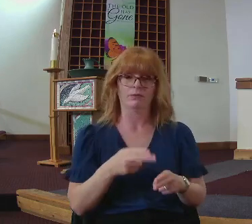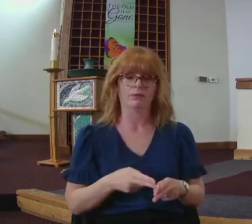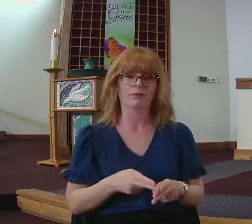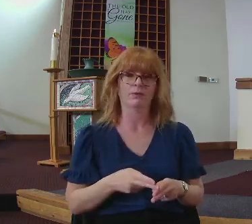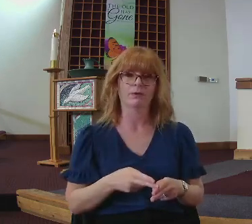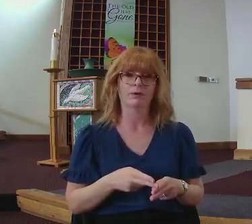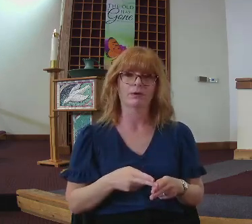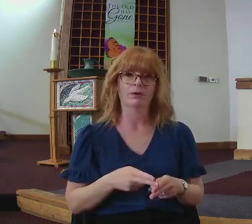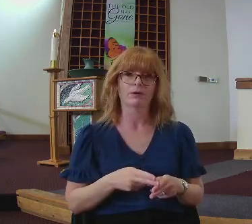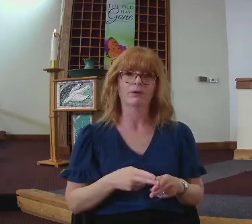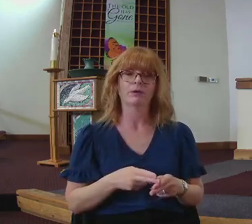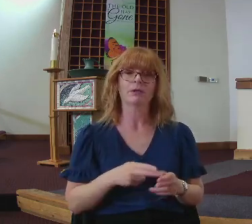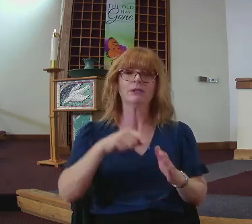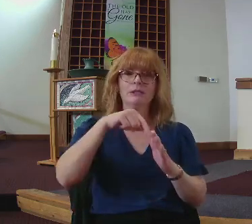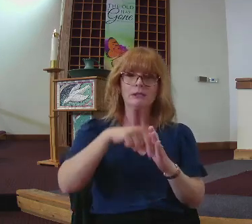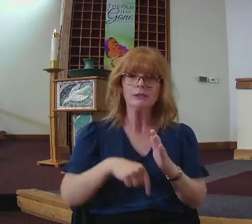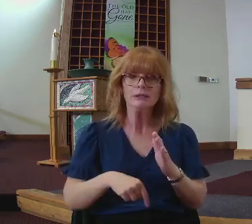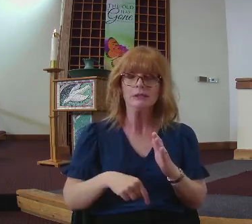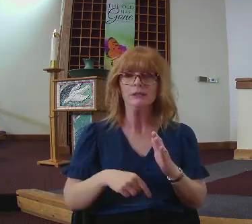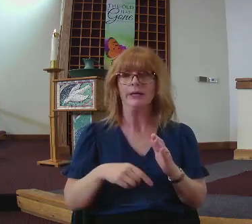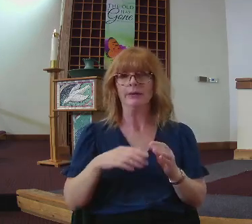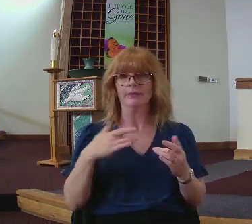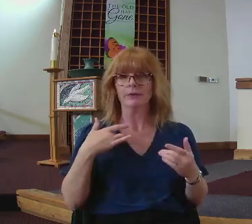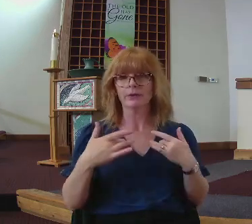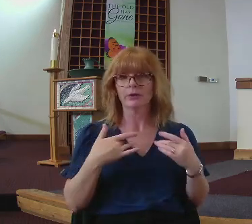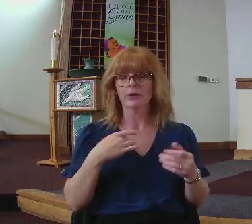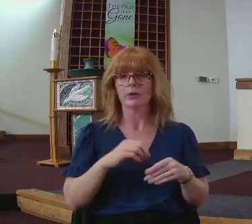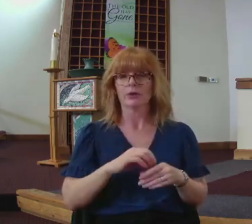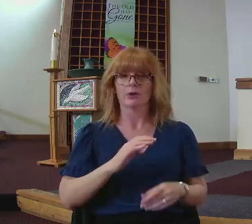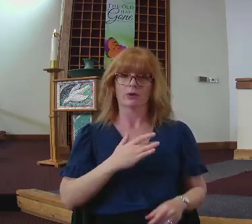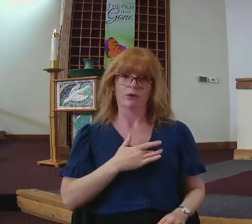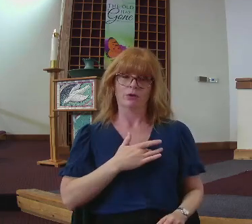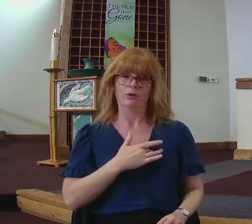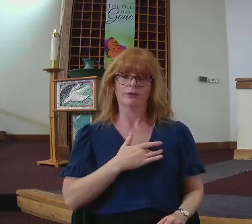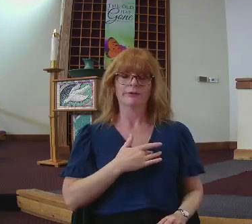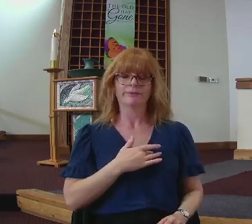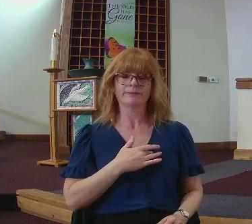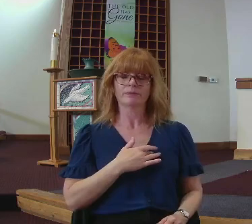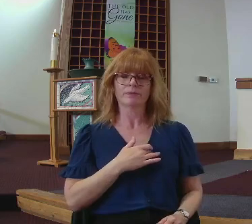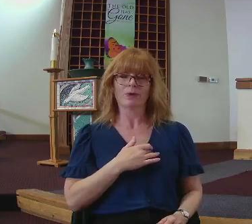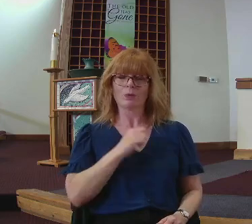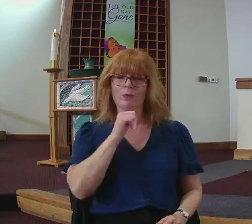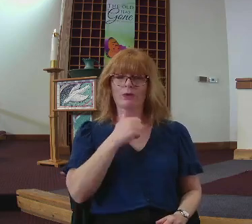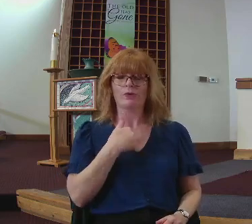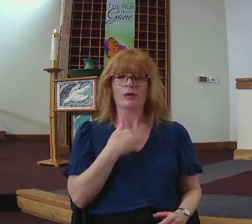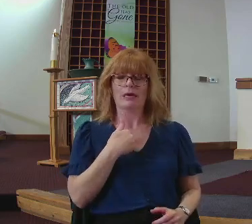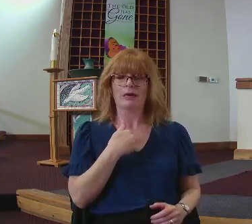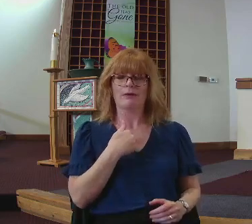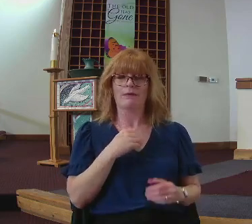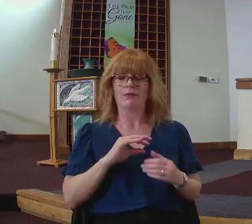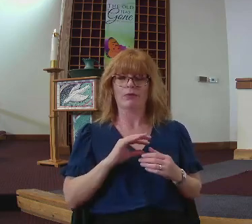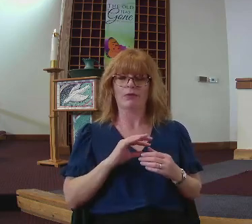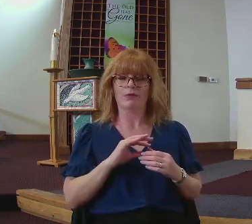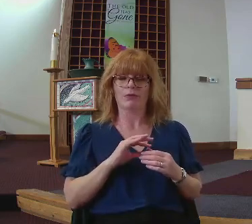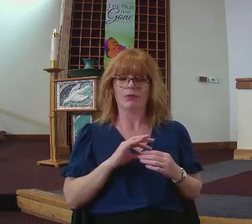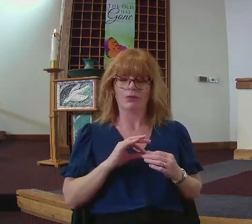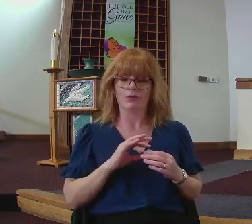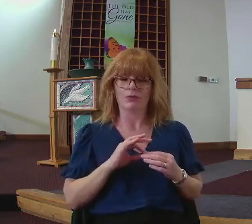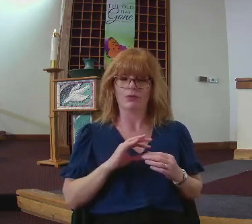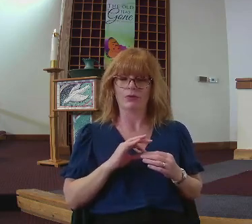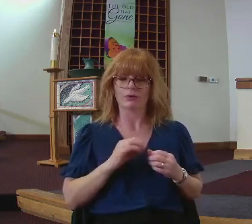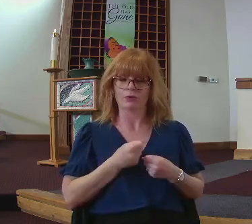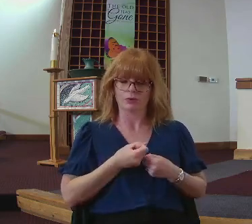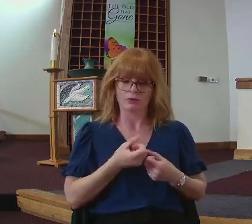There are even deeper concerns in our hearts where we don't even have the words to express